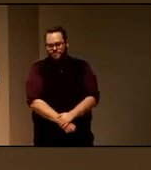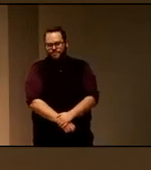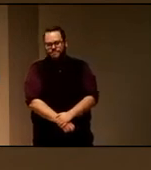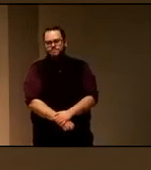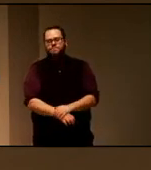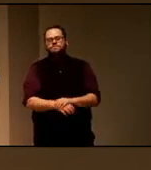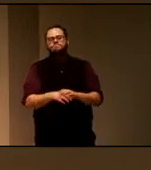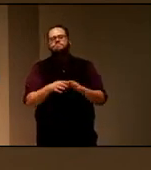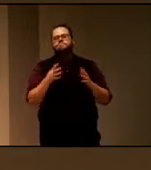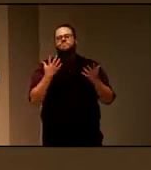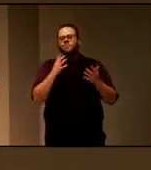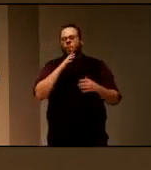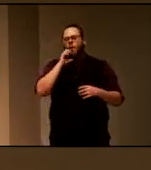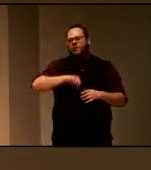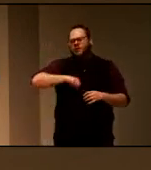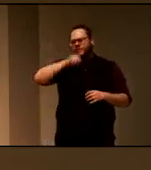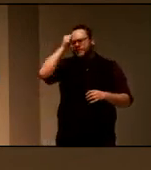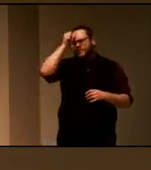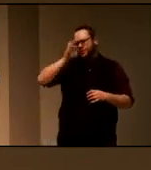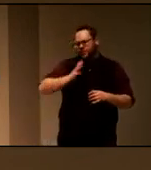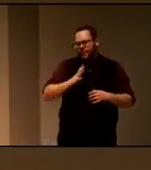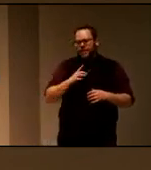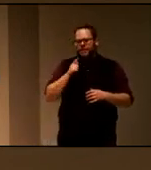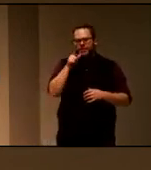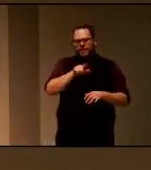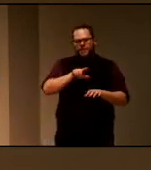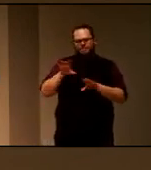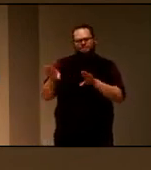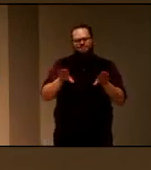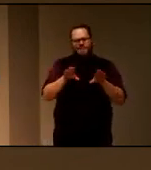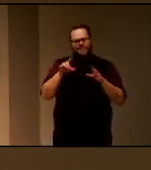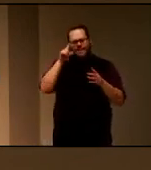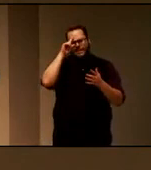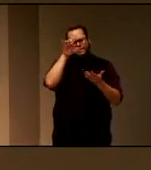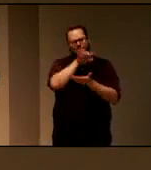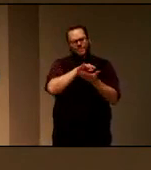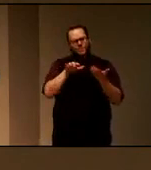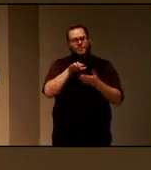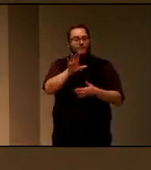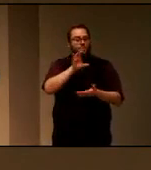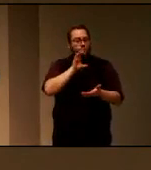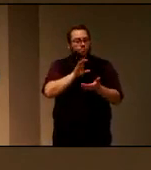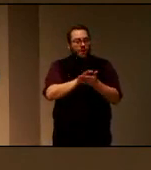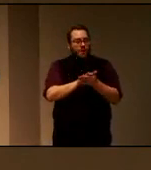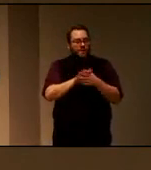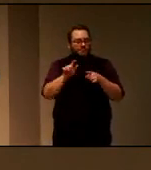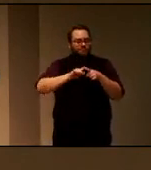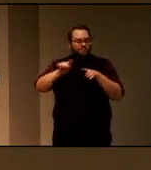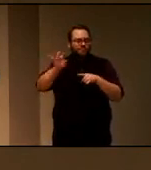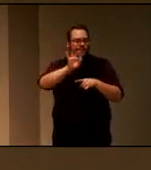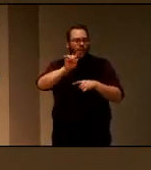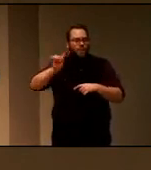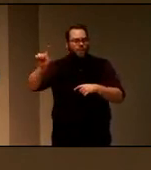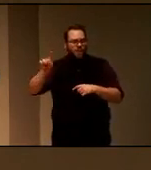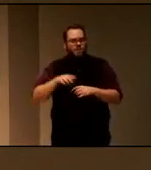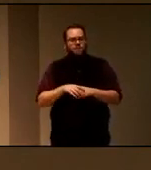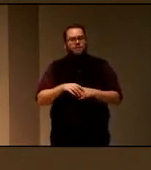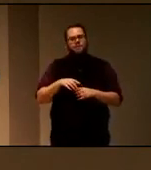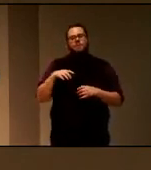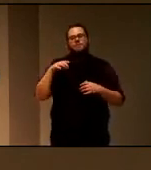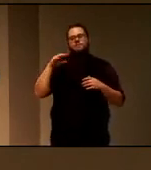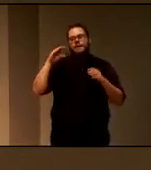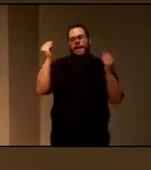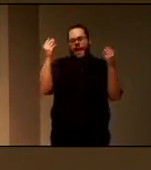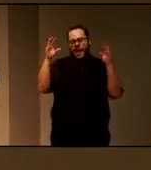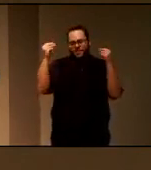elderly gentleman who was acting confused. His wife called 911, and the EMS crew, or ambulance